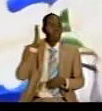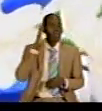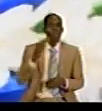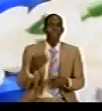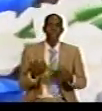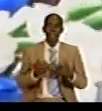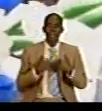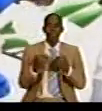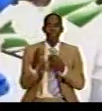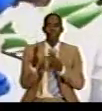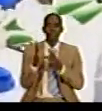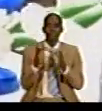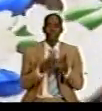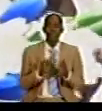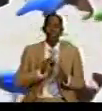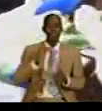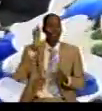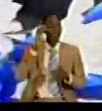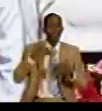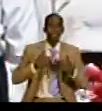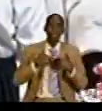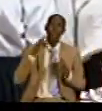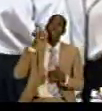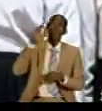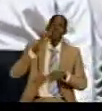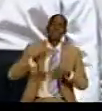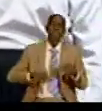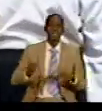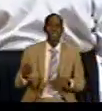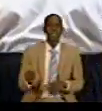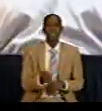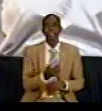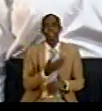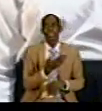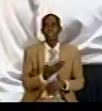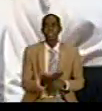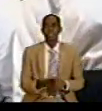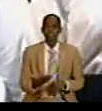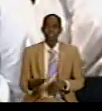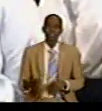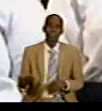have Jesus, I'd rather have him than anything.